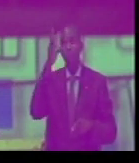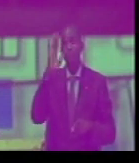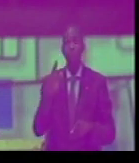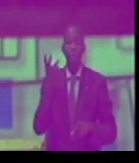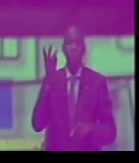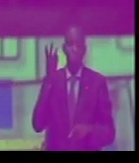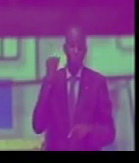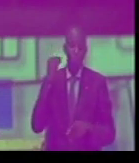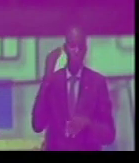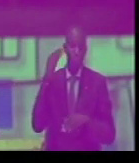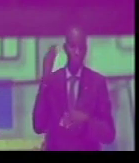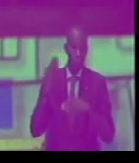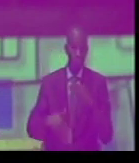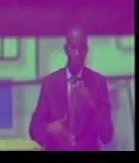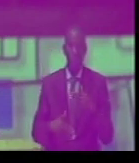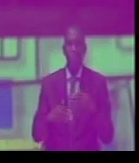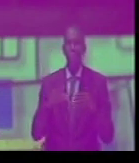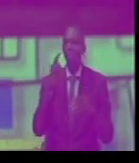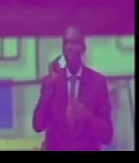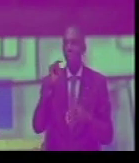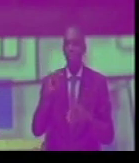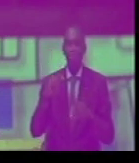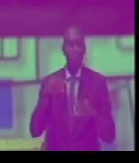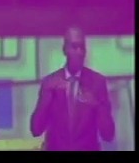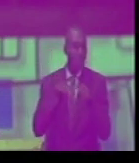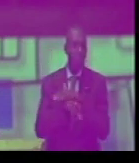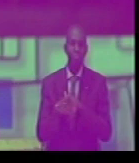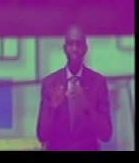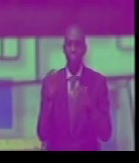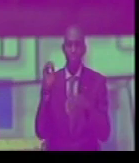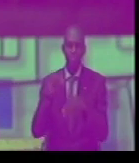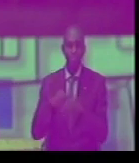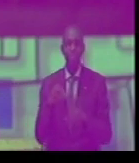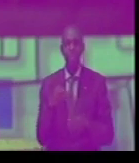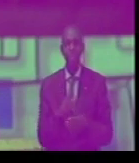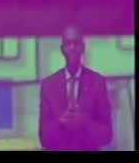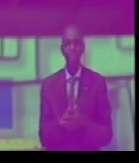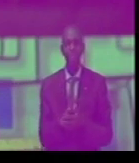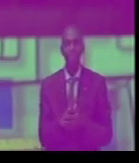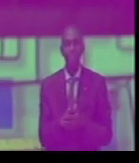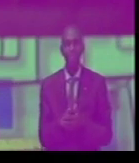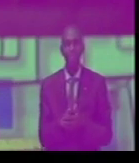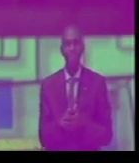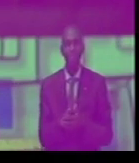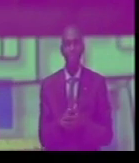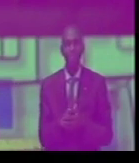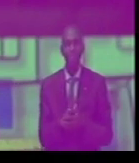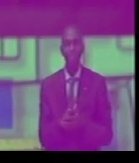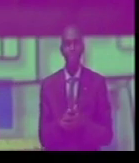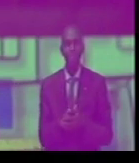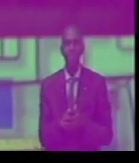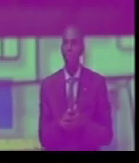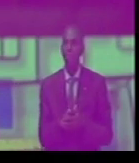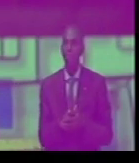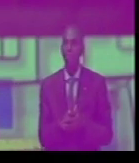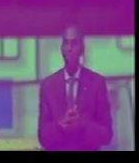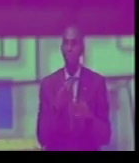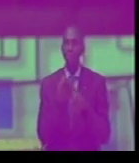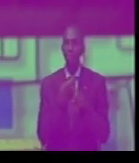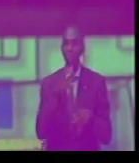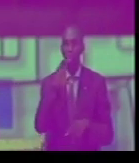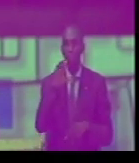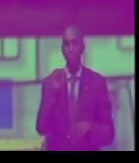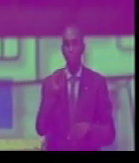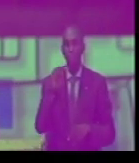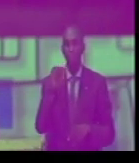soon as the prayer of the man of God was over, testimonies began to roll in. One of such is this.